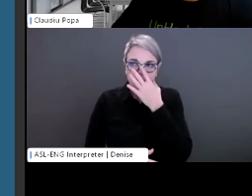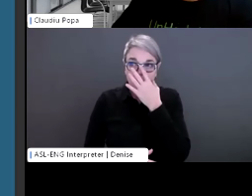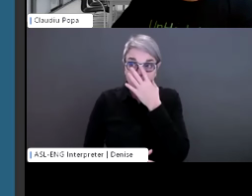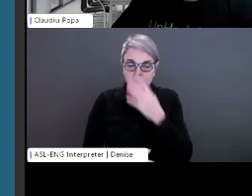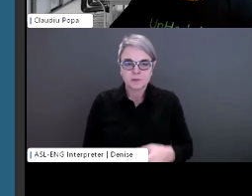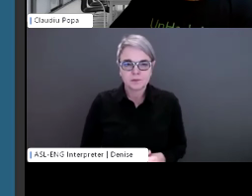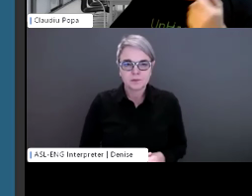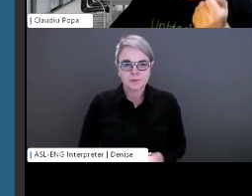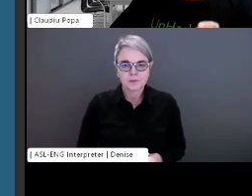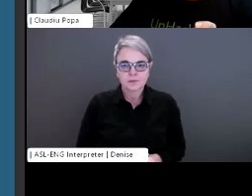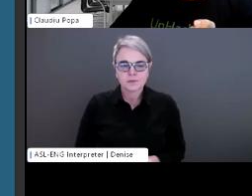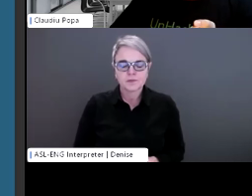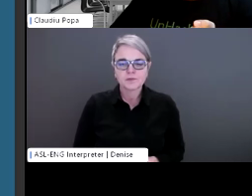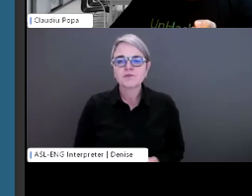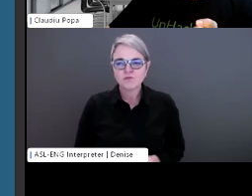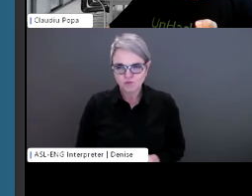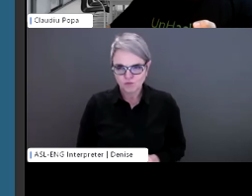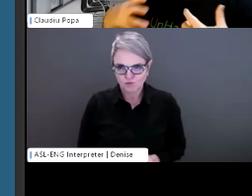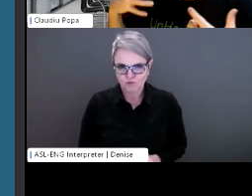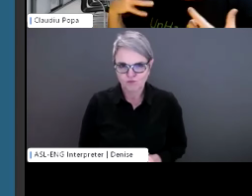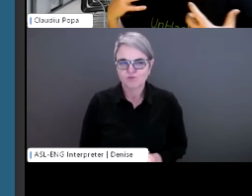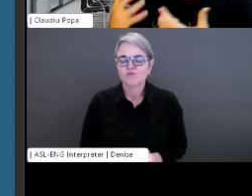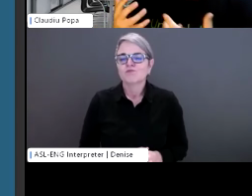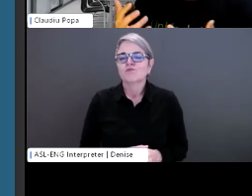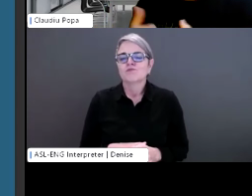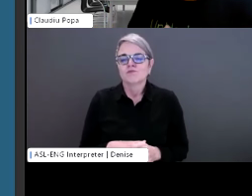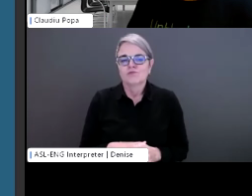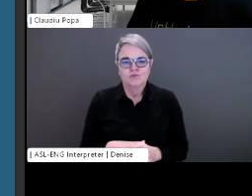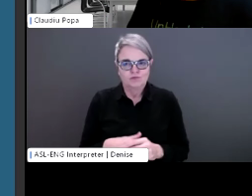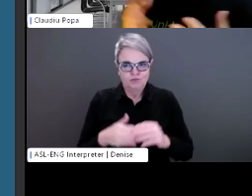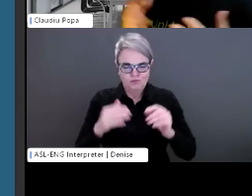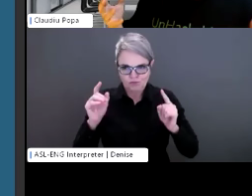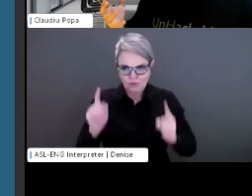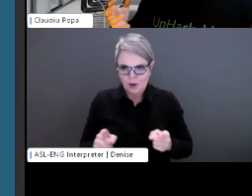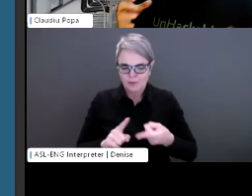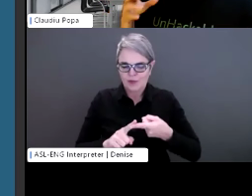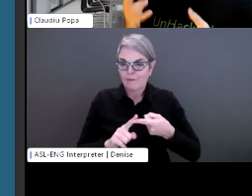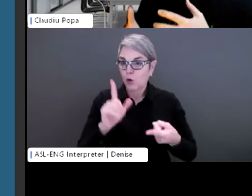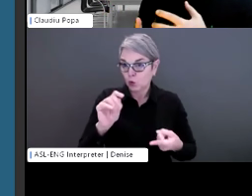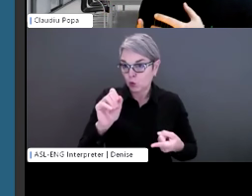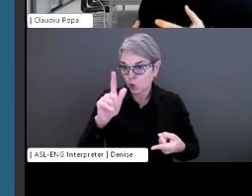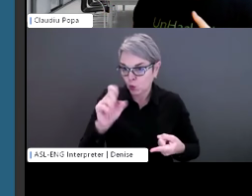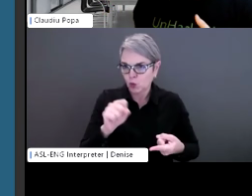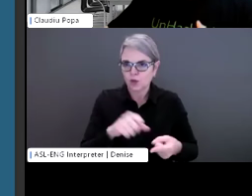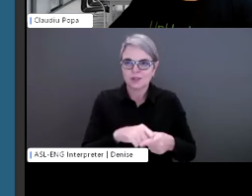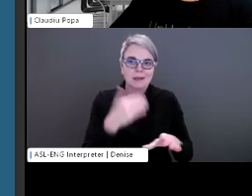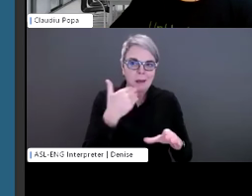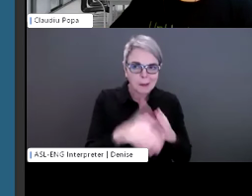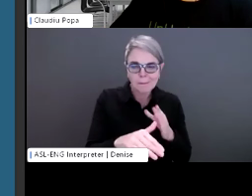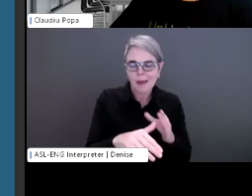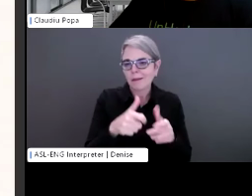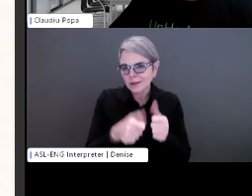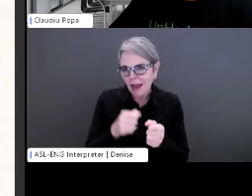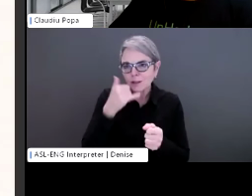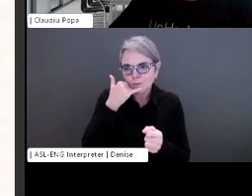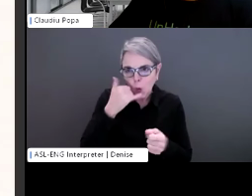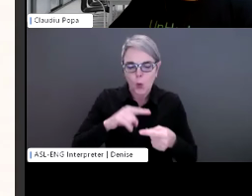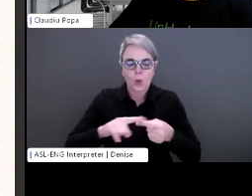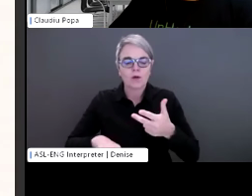So once you have these tools in place and your getaway vehicle, all you have to do is craft your